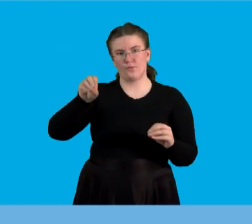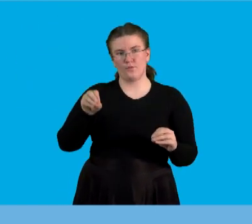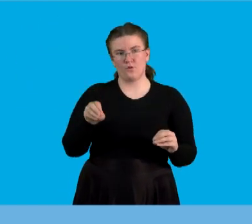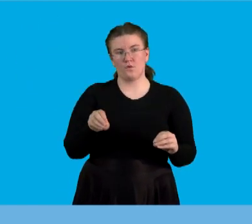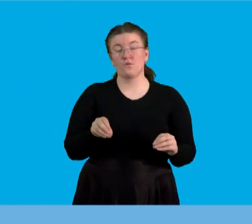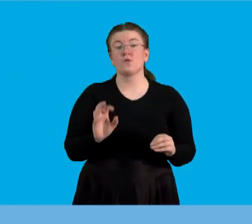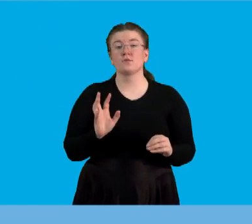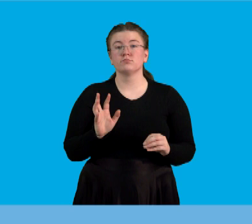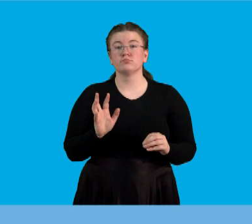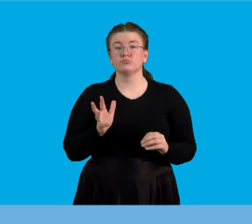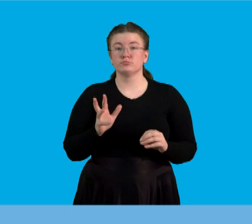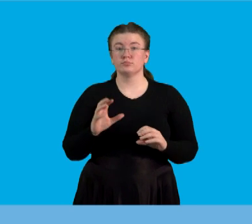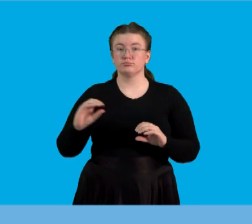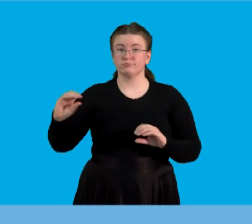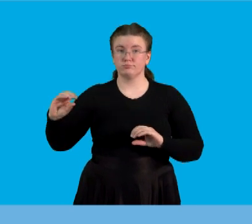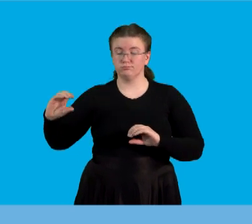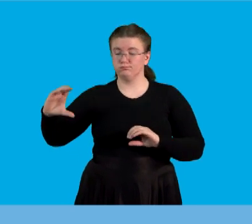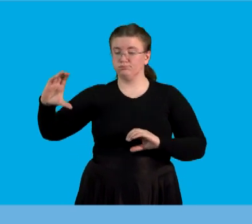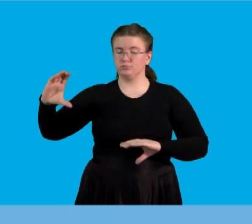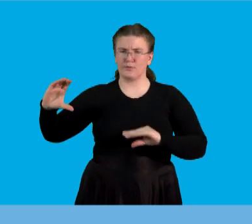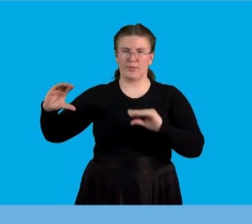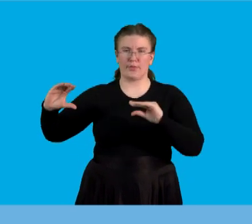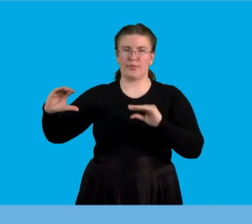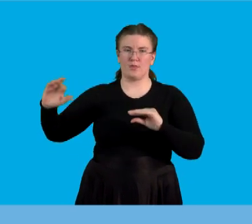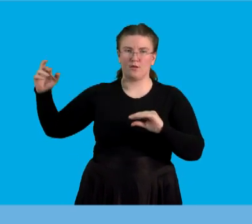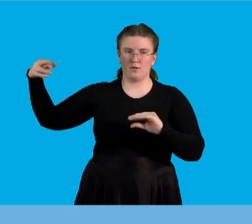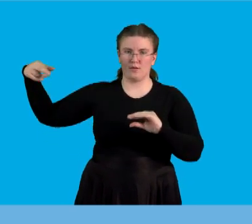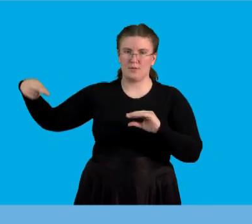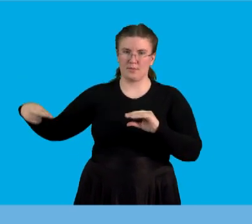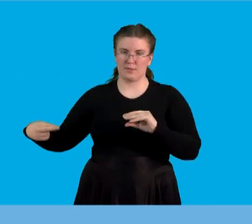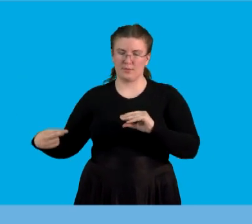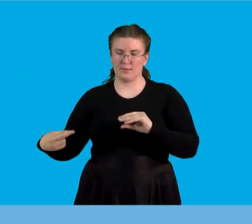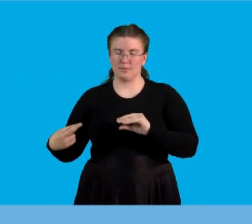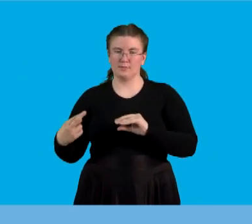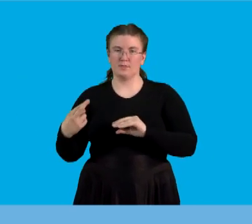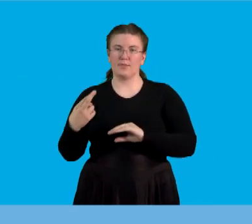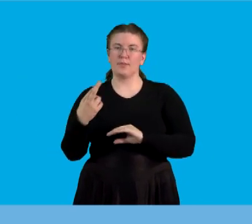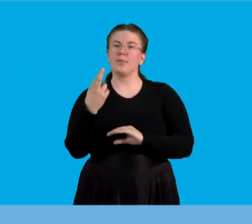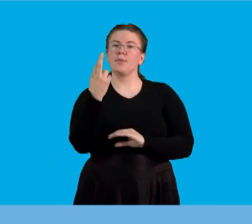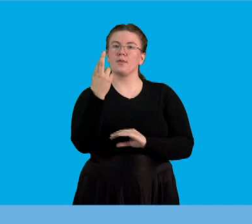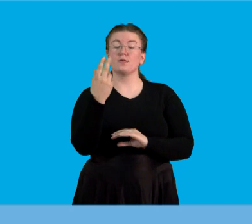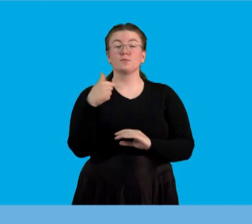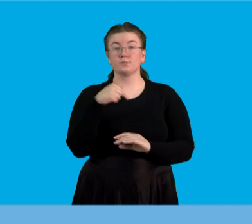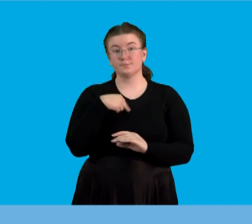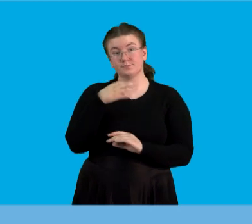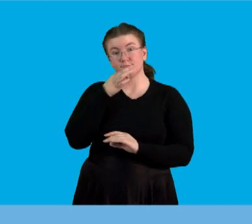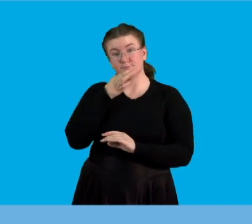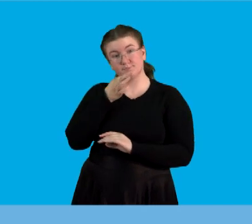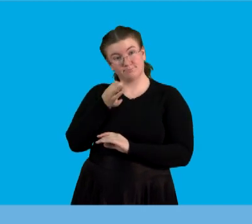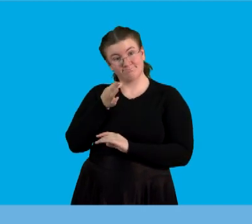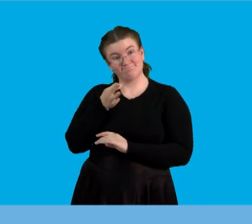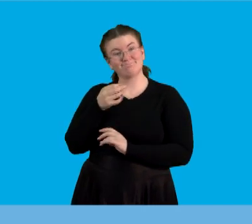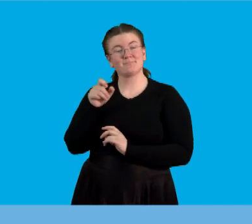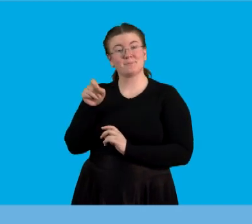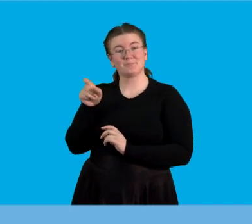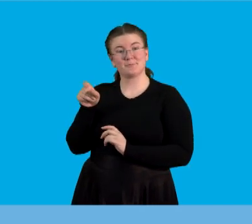medium to a less dense medium, it refracts and bends something from the normal line. So as we have said, if it